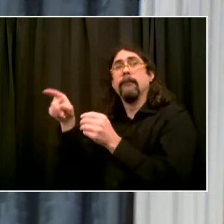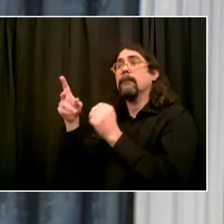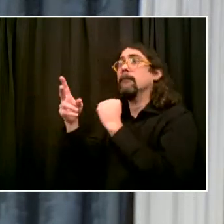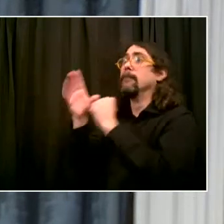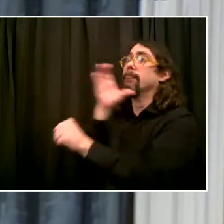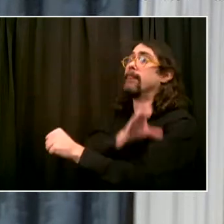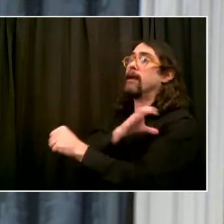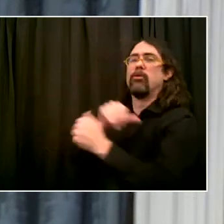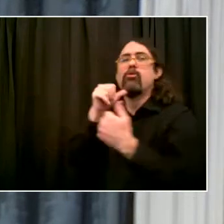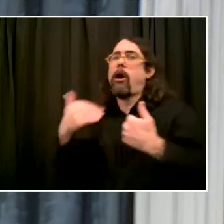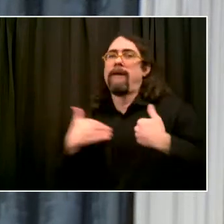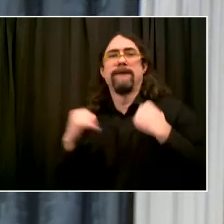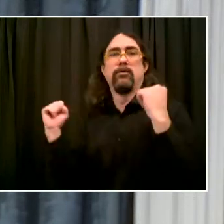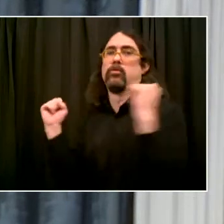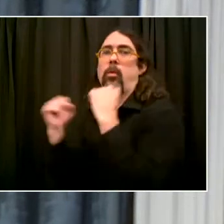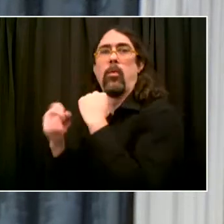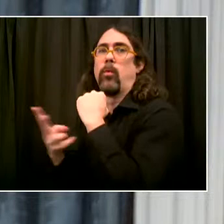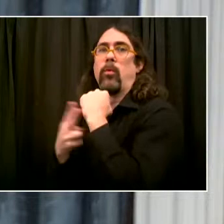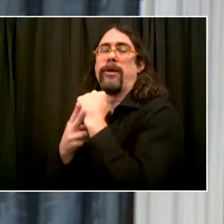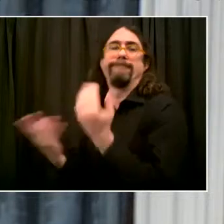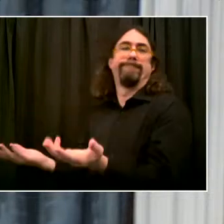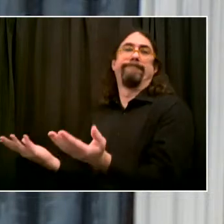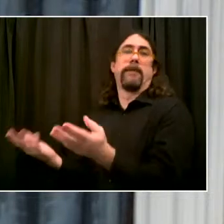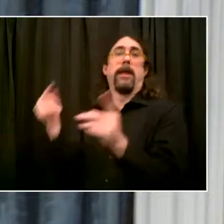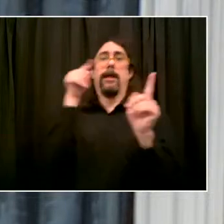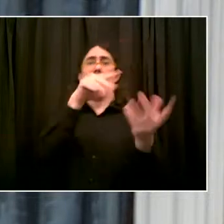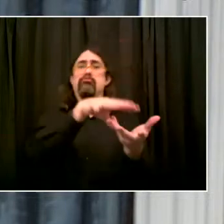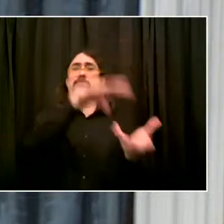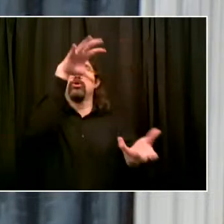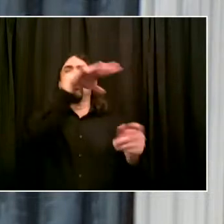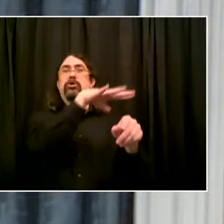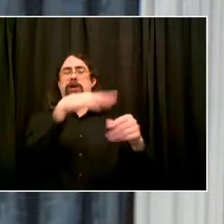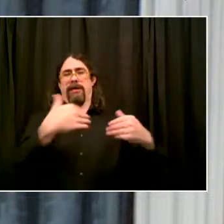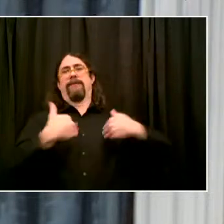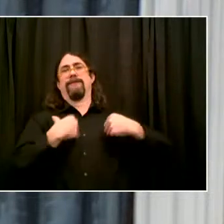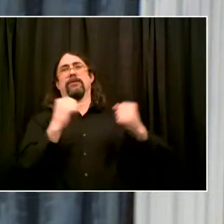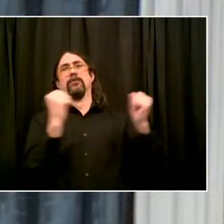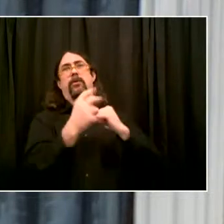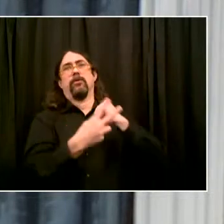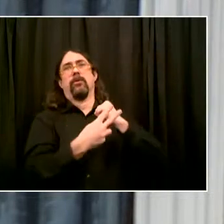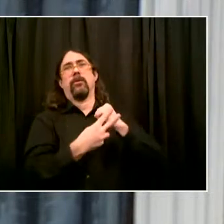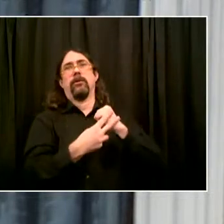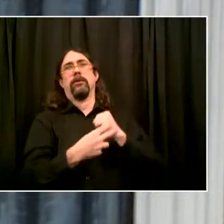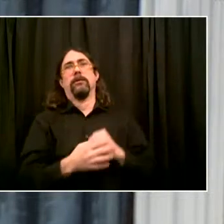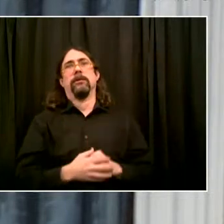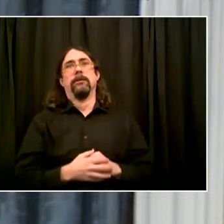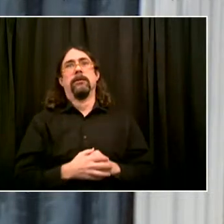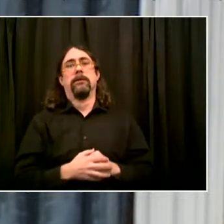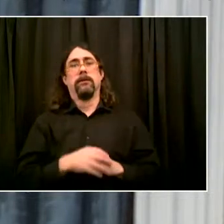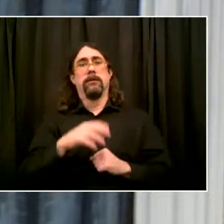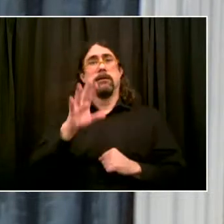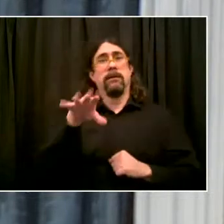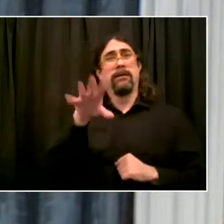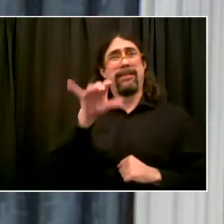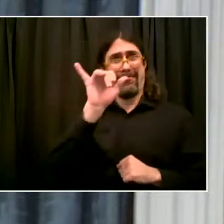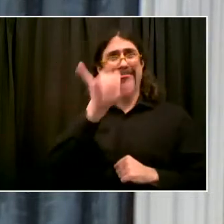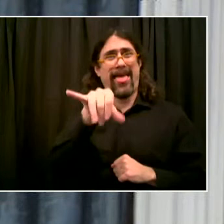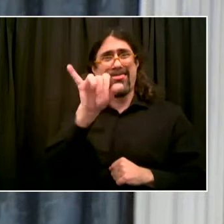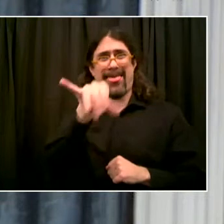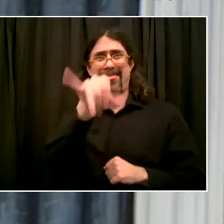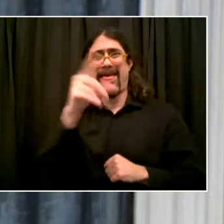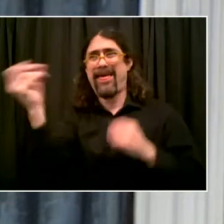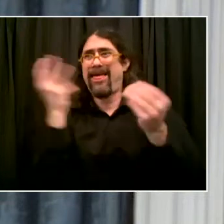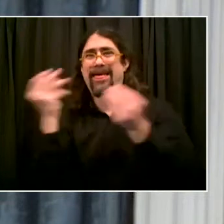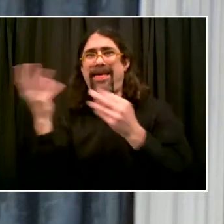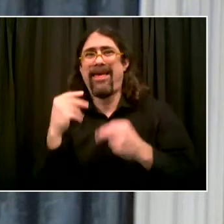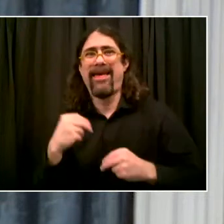that communities with the most resources would benefit, while those who've experienced decades of intentional disinvestment driven